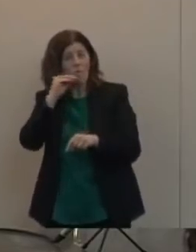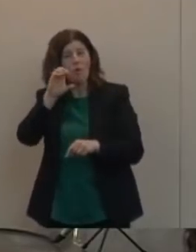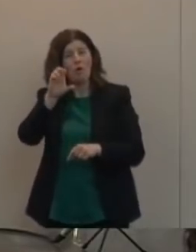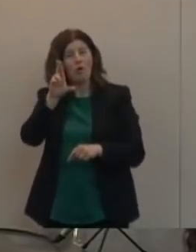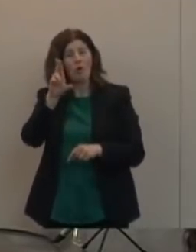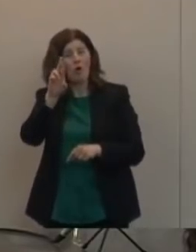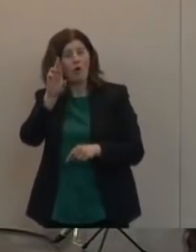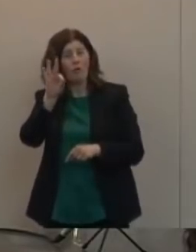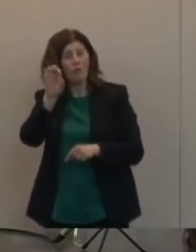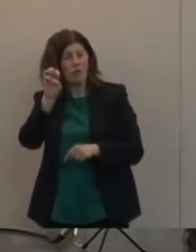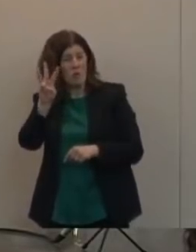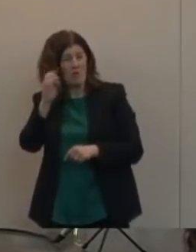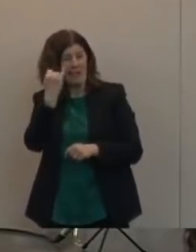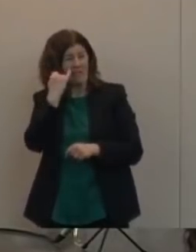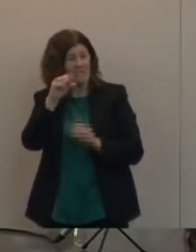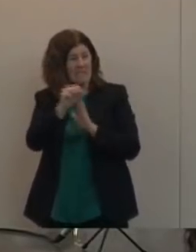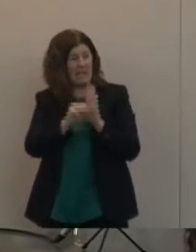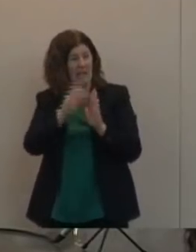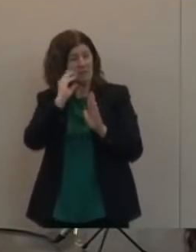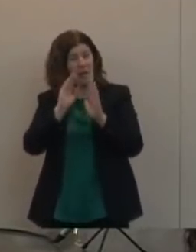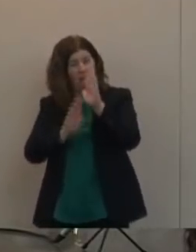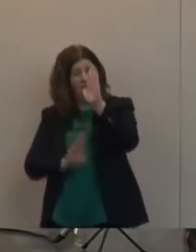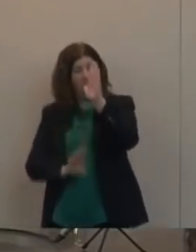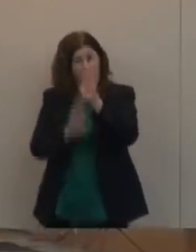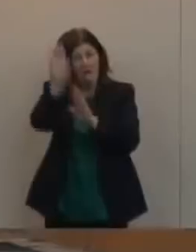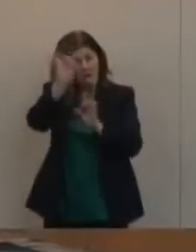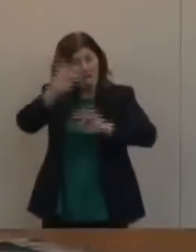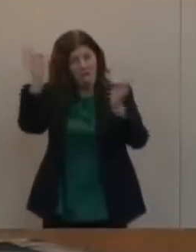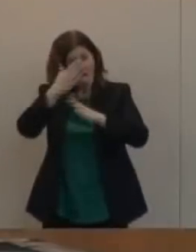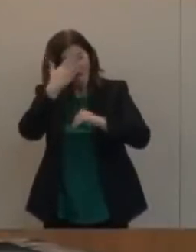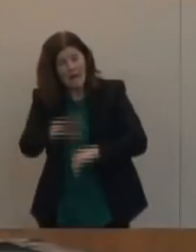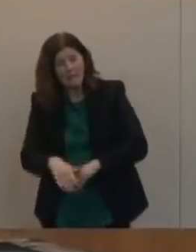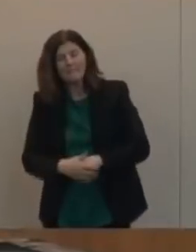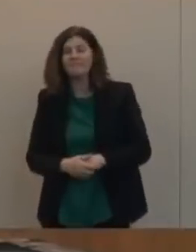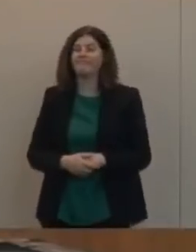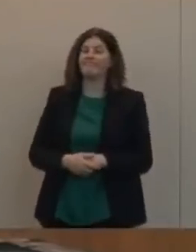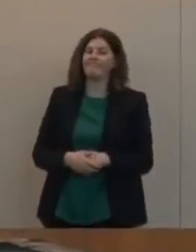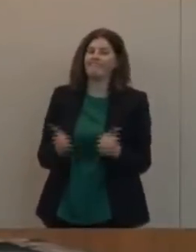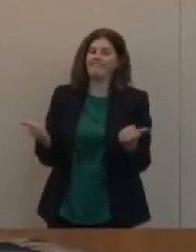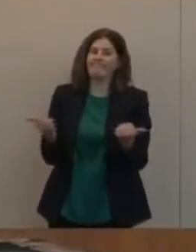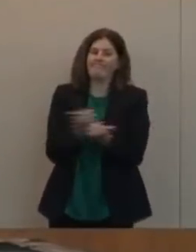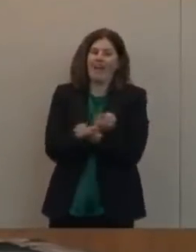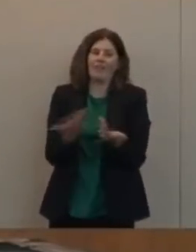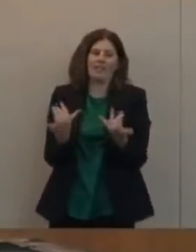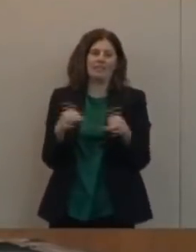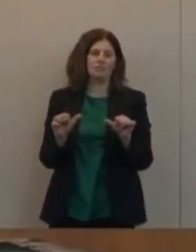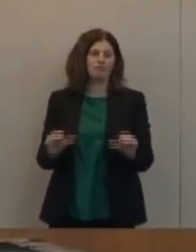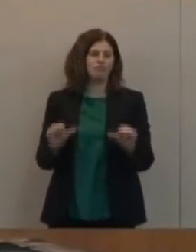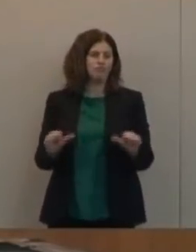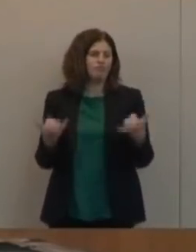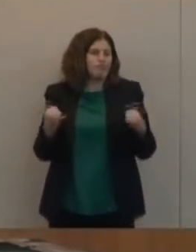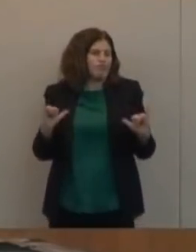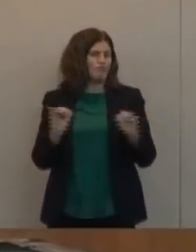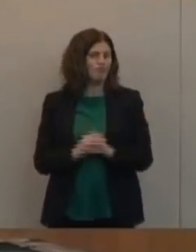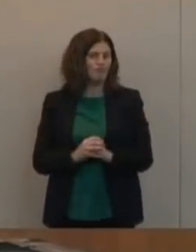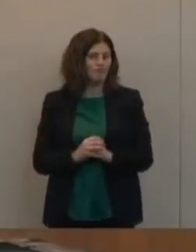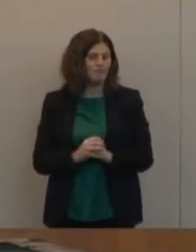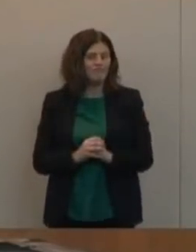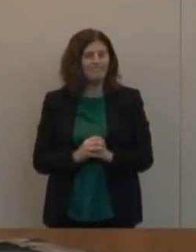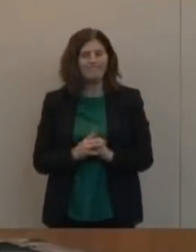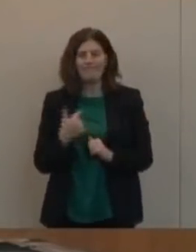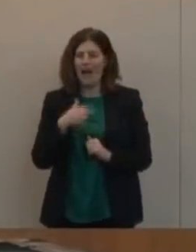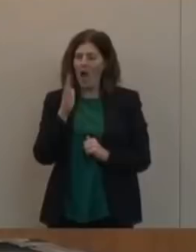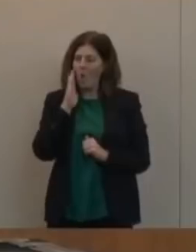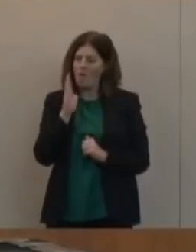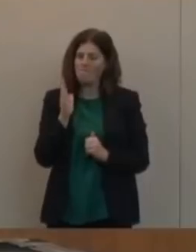experiences a really bad peak? Everything is on the table, Chris. I will do